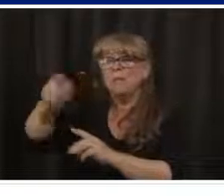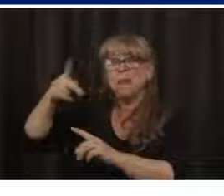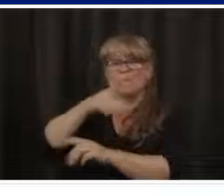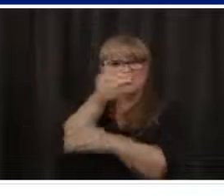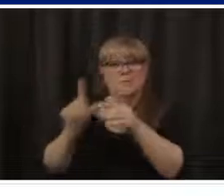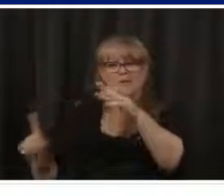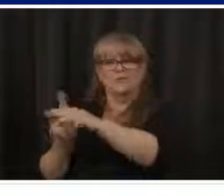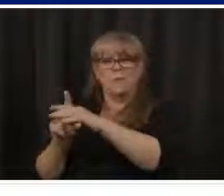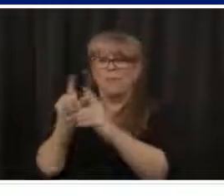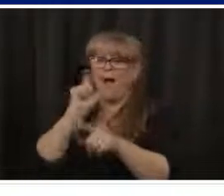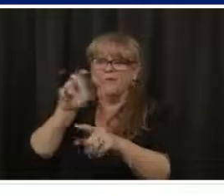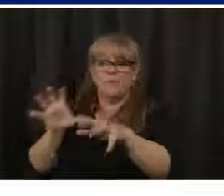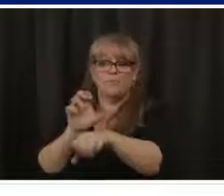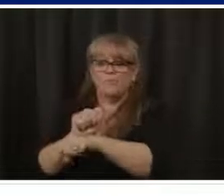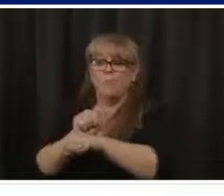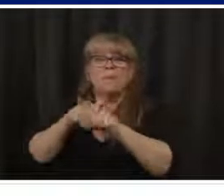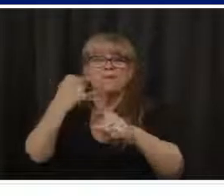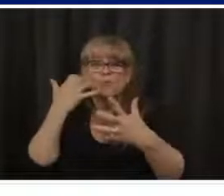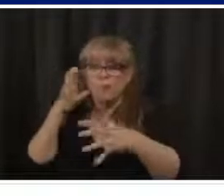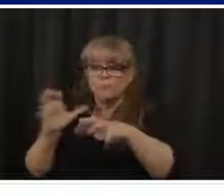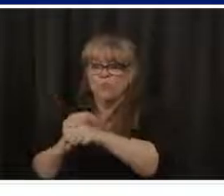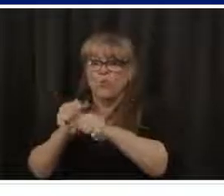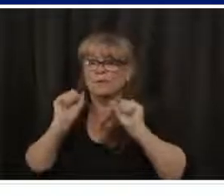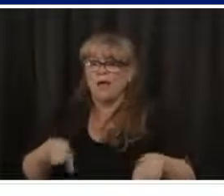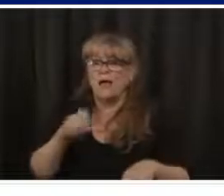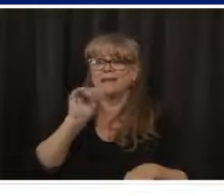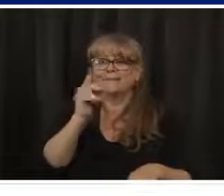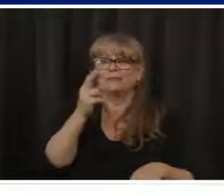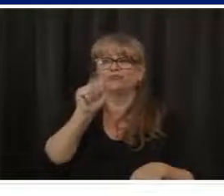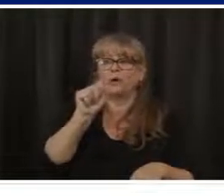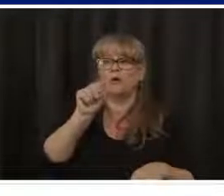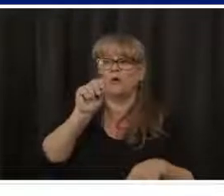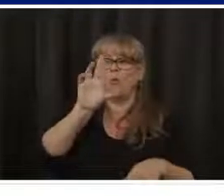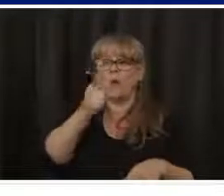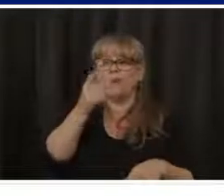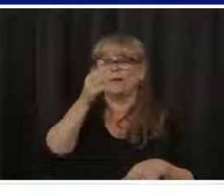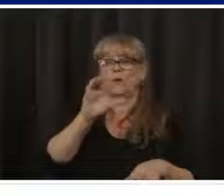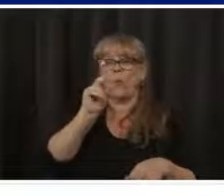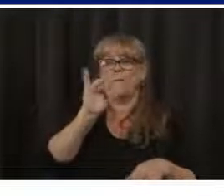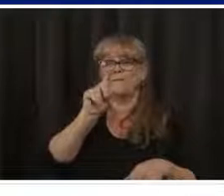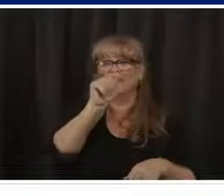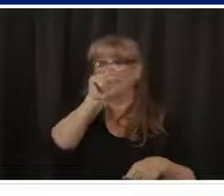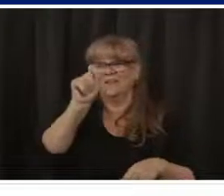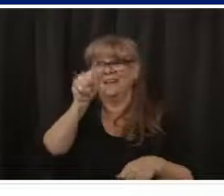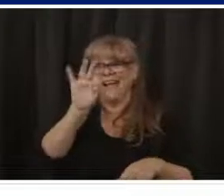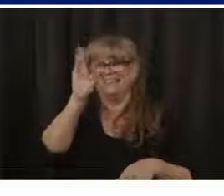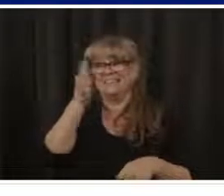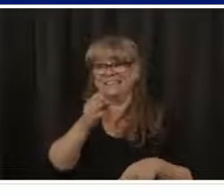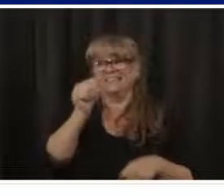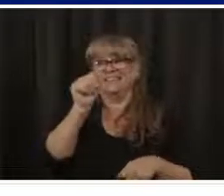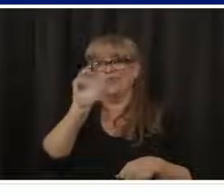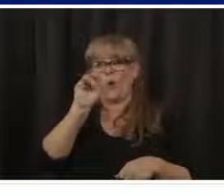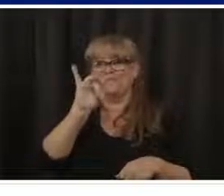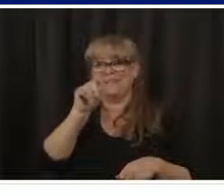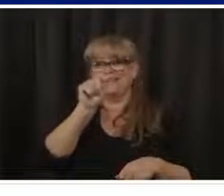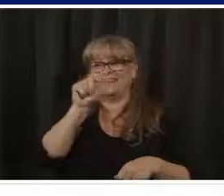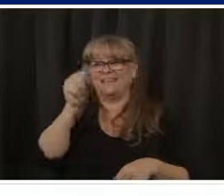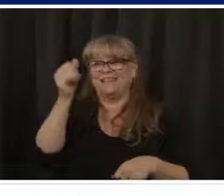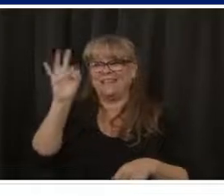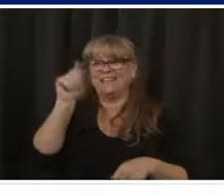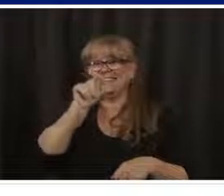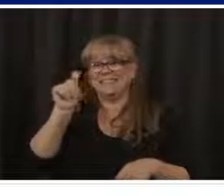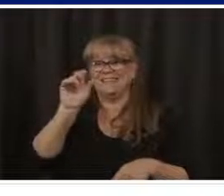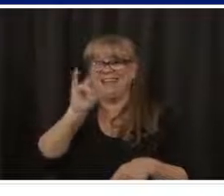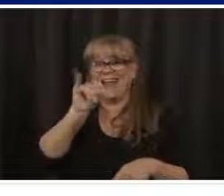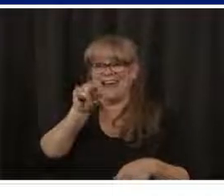Valley, Pueblo, Southern Colorado Springs. Really easy to go to the Colorado State Fairgrounds, and encourage you to enjoy